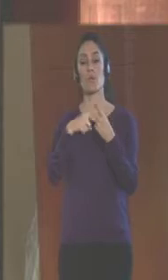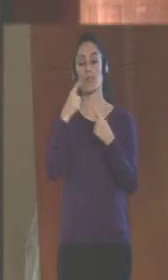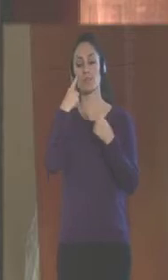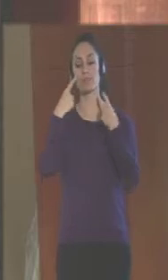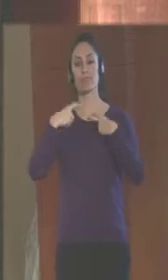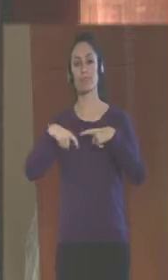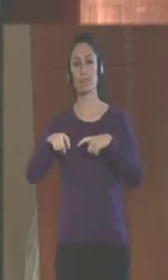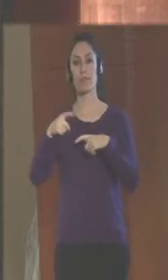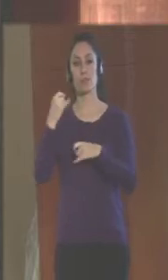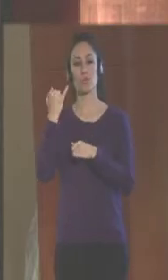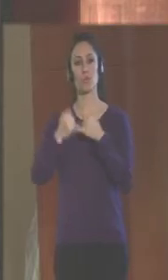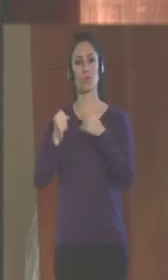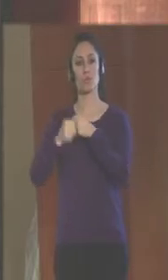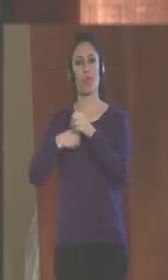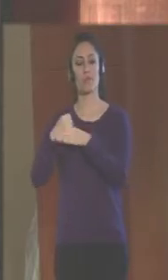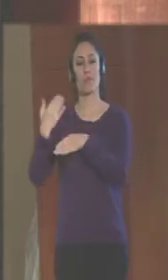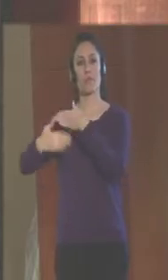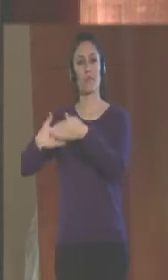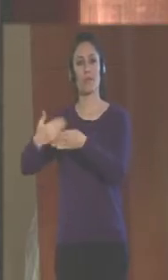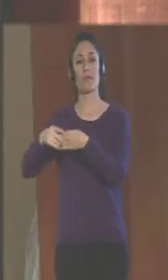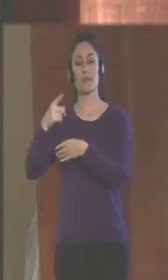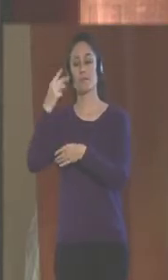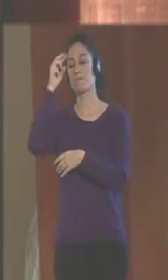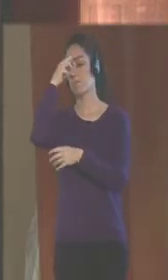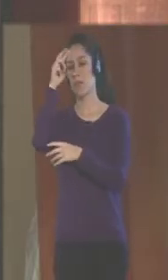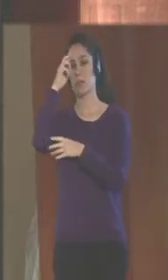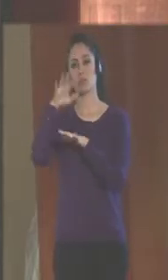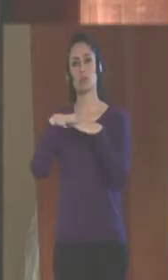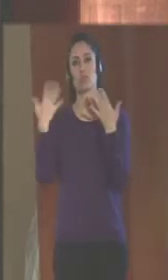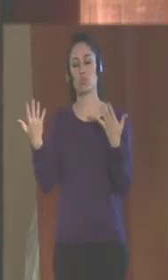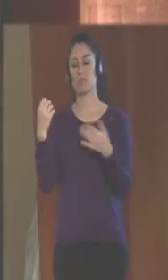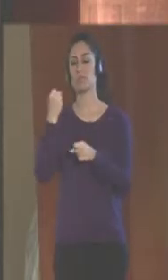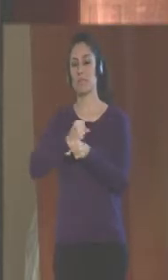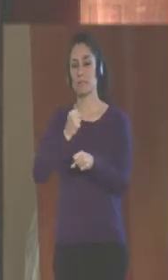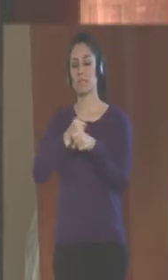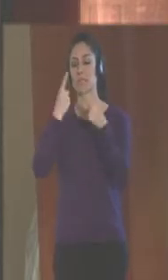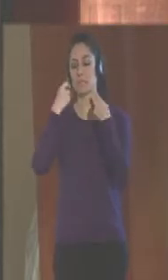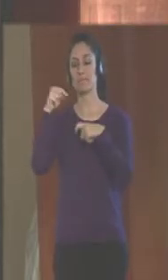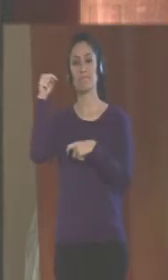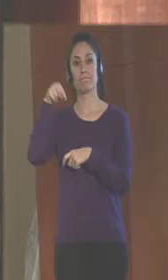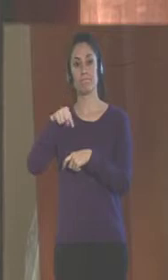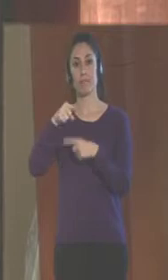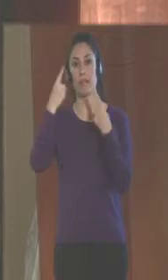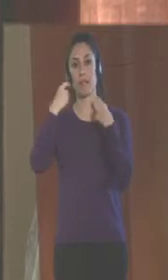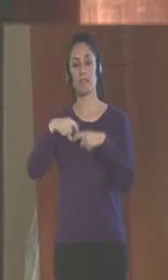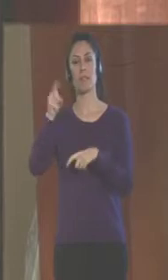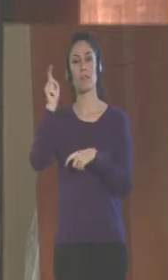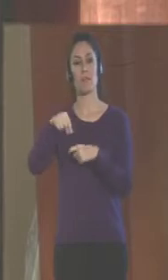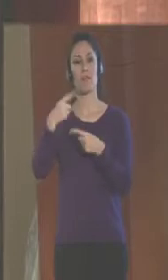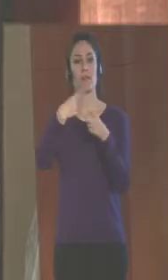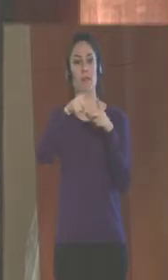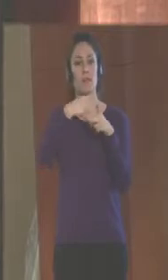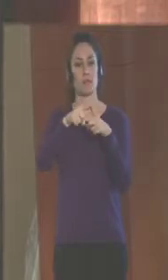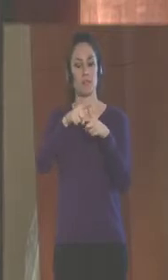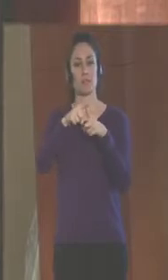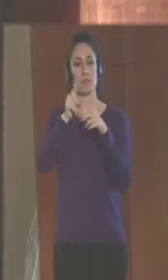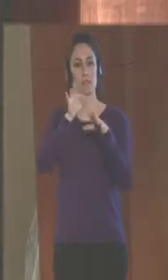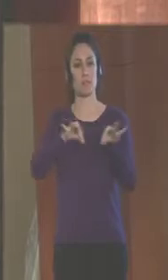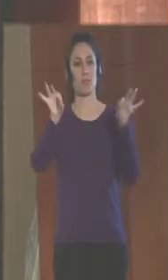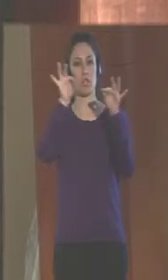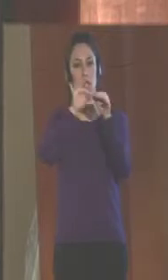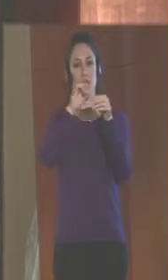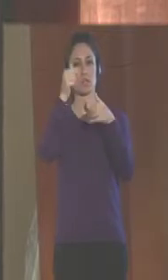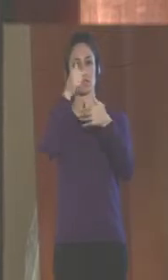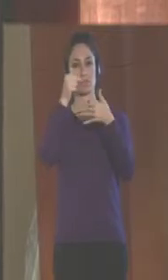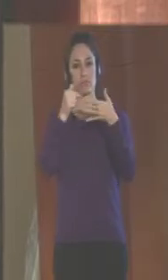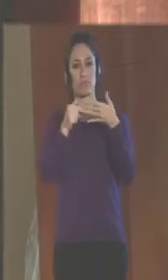risk analysis in the last few years in Mexico, we have worked so that these analyses contain important